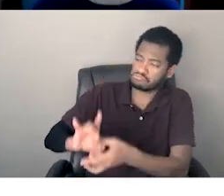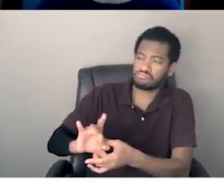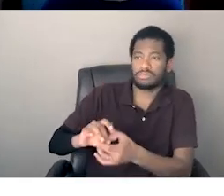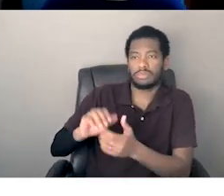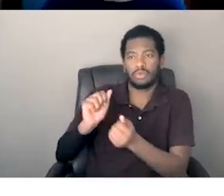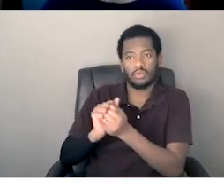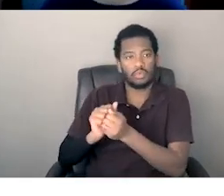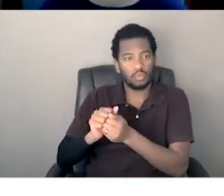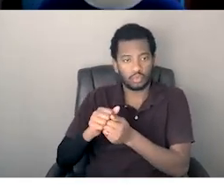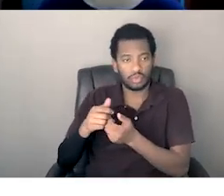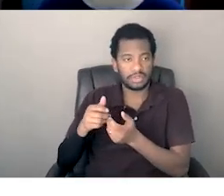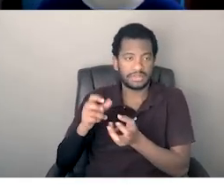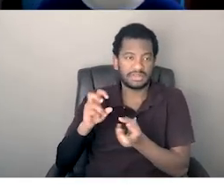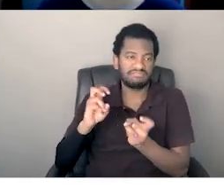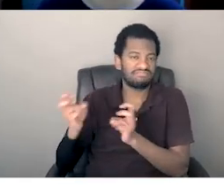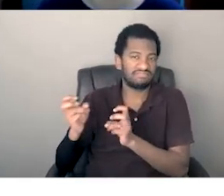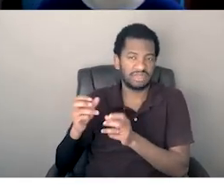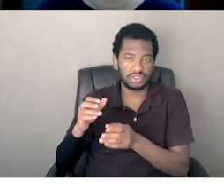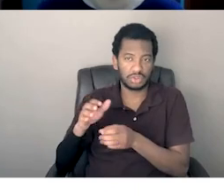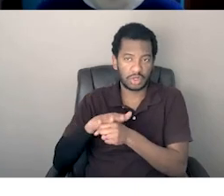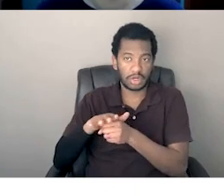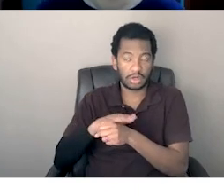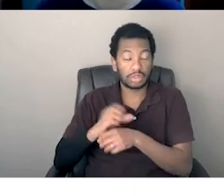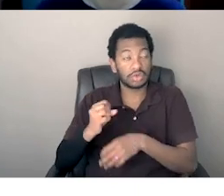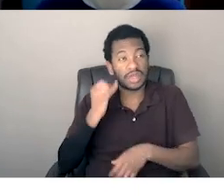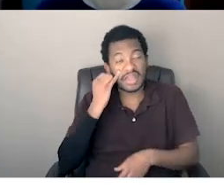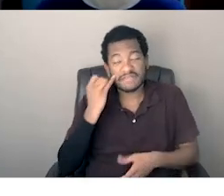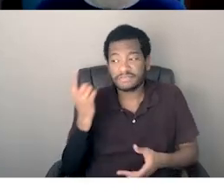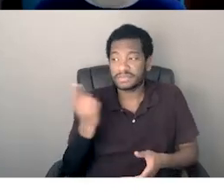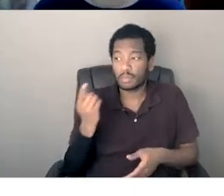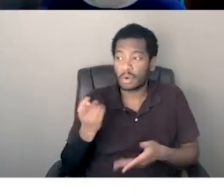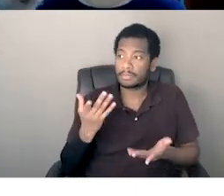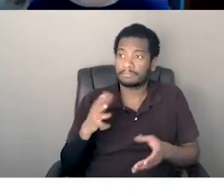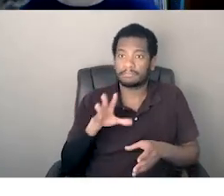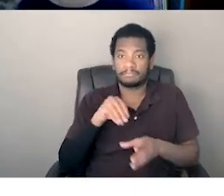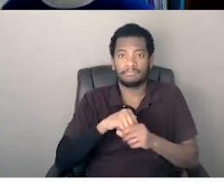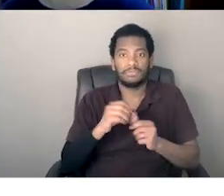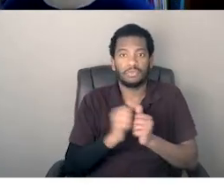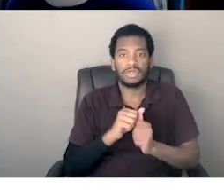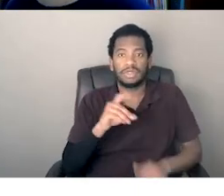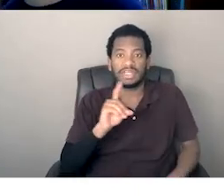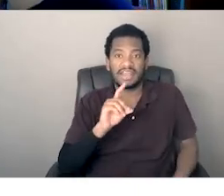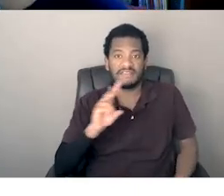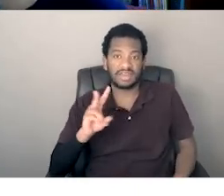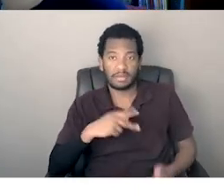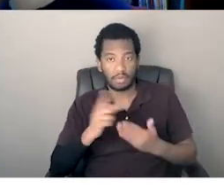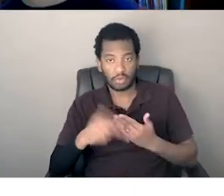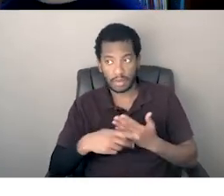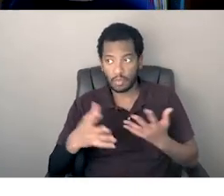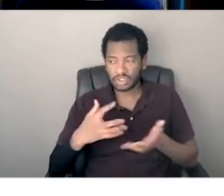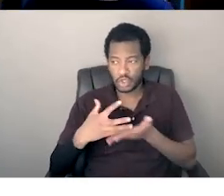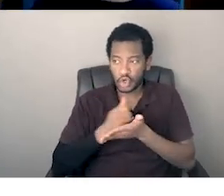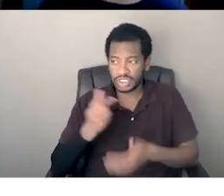someone in a domestic violence program wants to get a GED, how can we support them in that? We know from our project